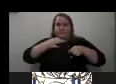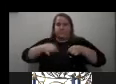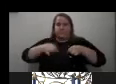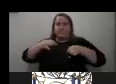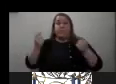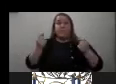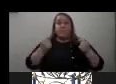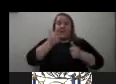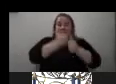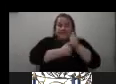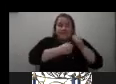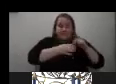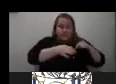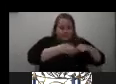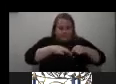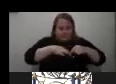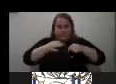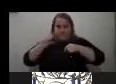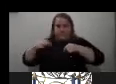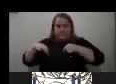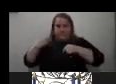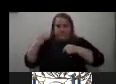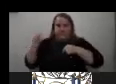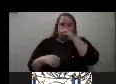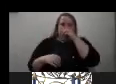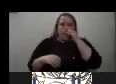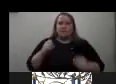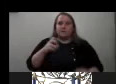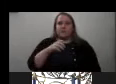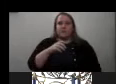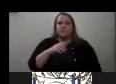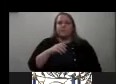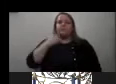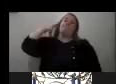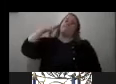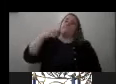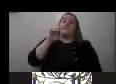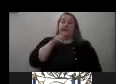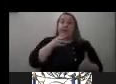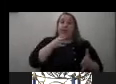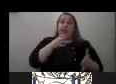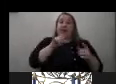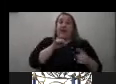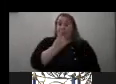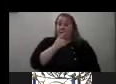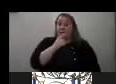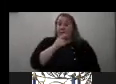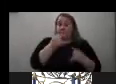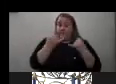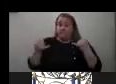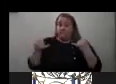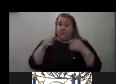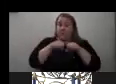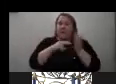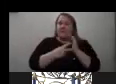them on one at a time and not each one after we stitched it on, because that way if one thread broke, you only lost